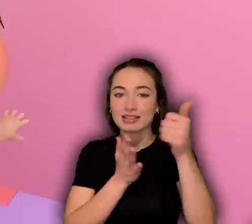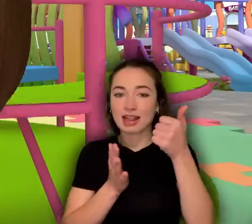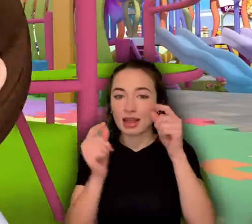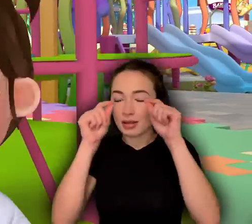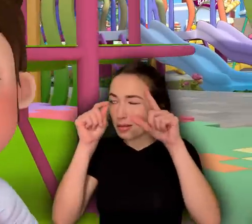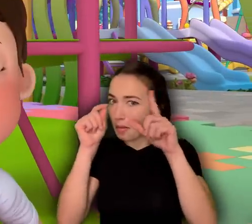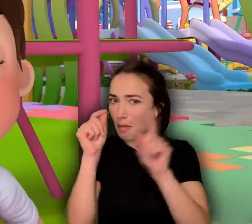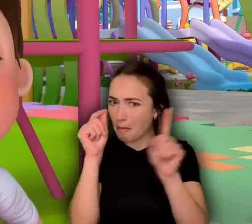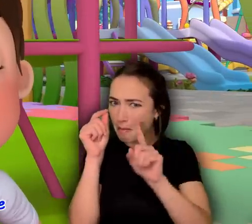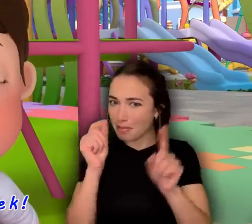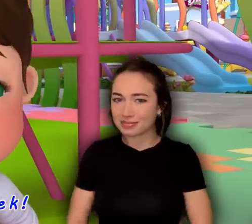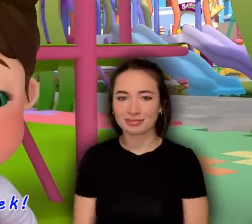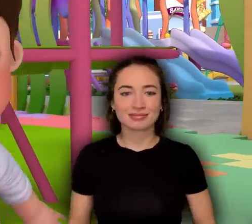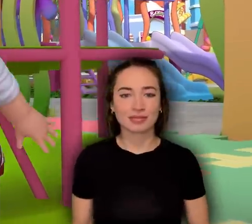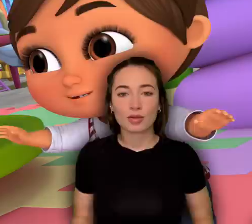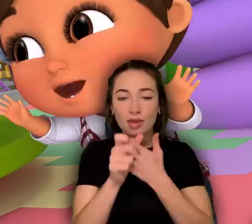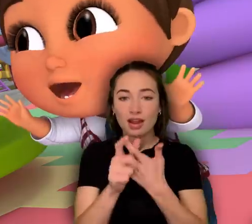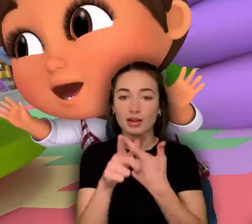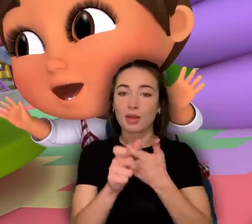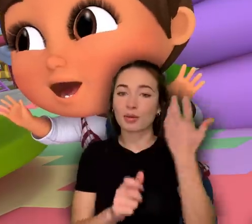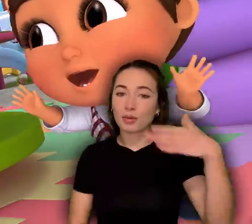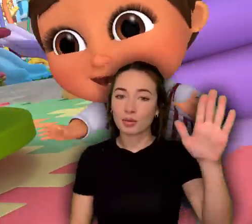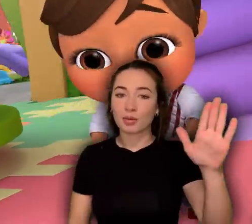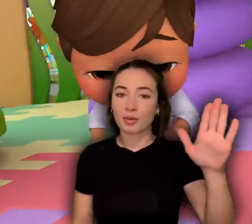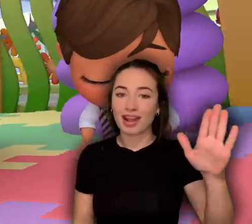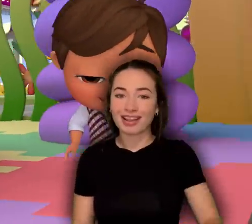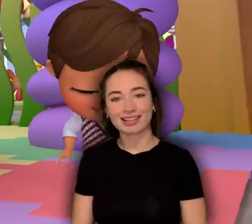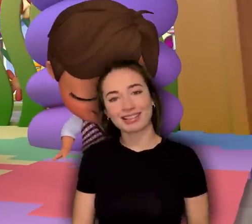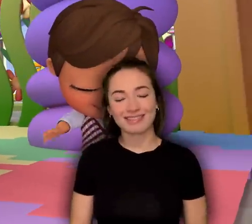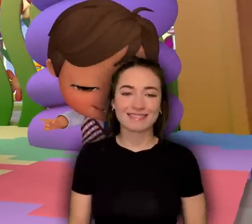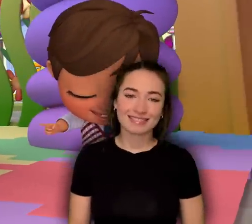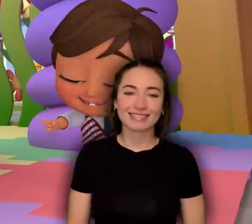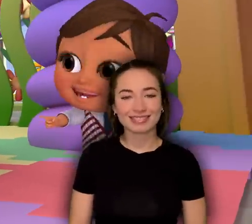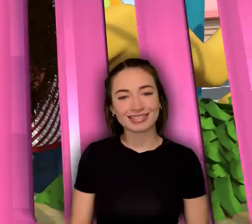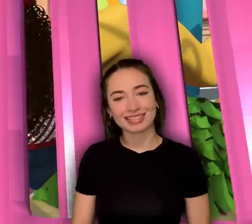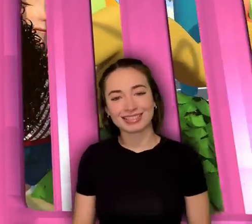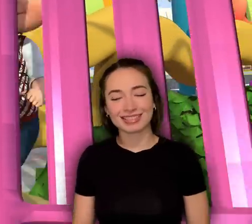count to ten and don't you peek run run run away